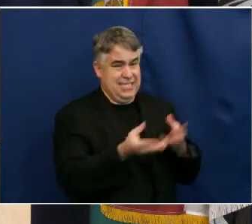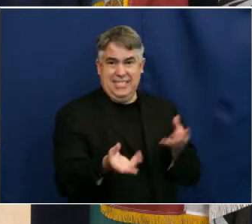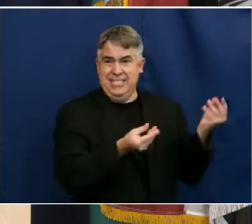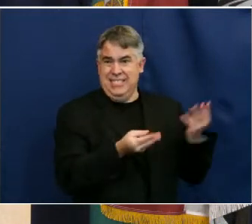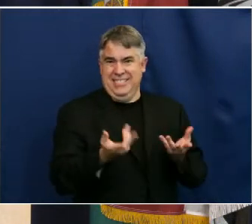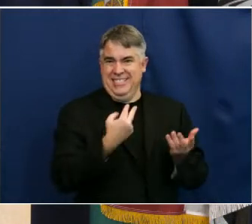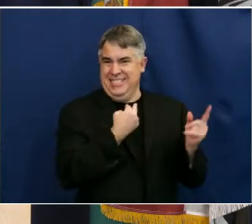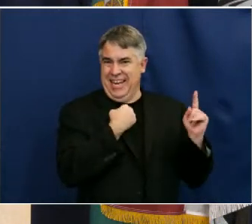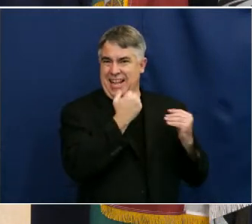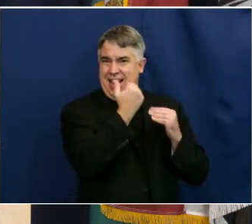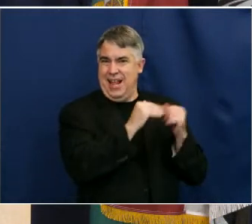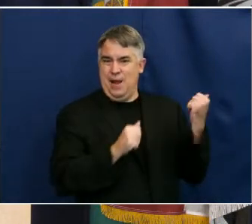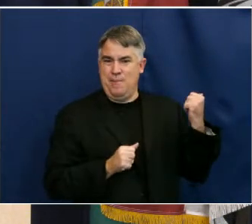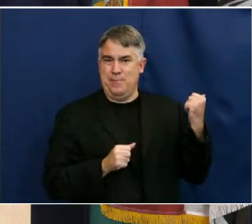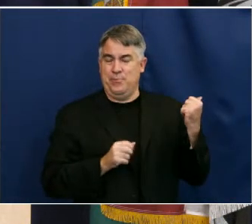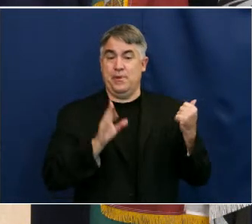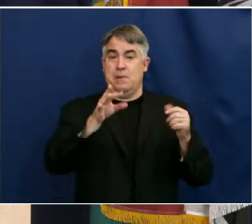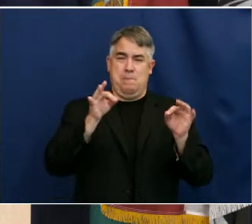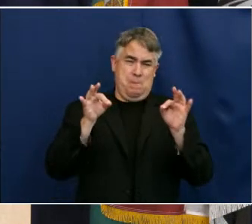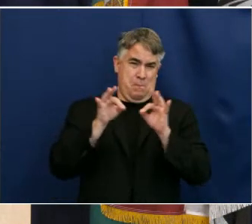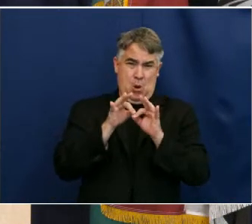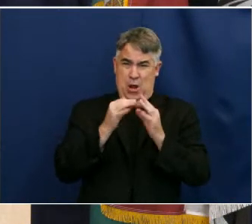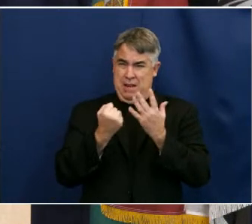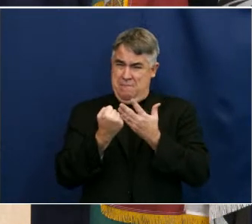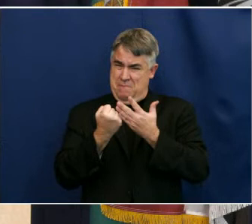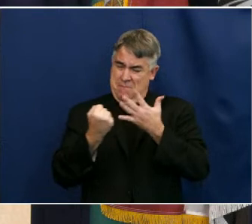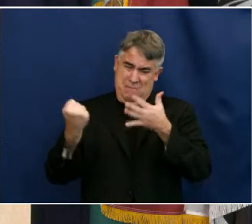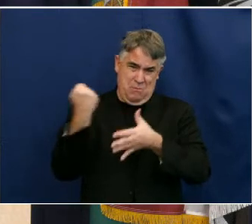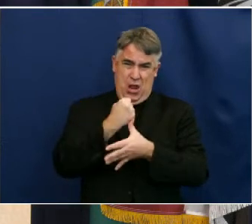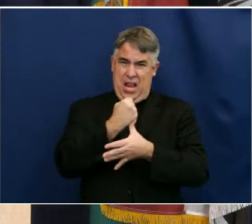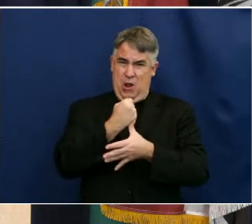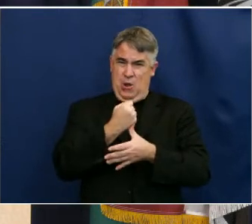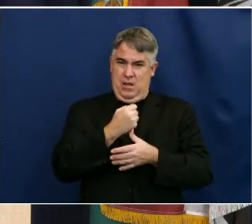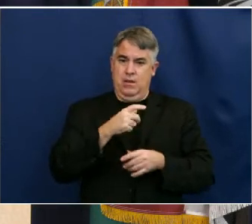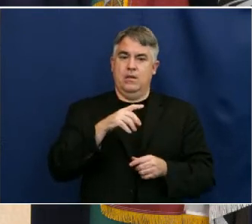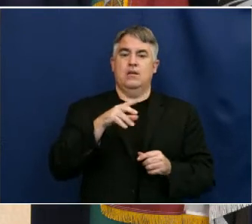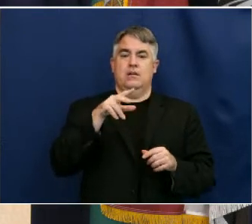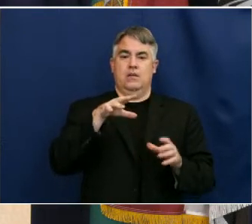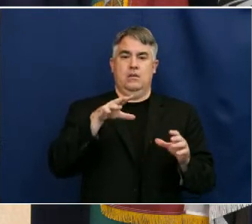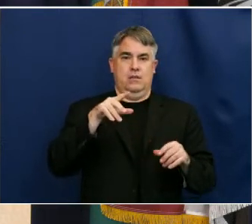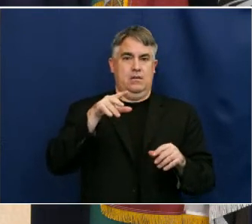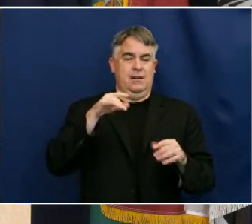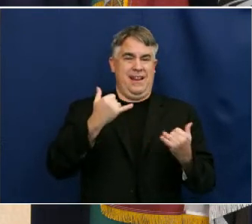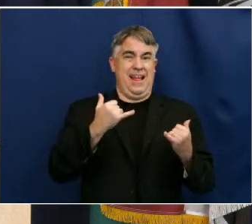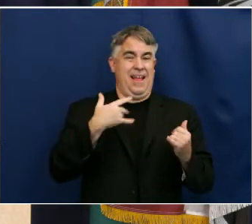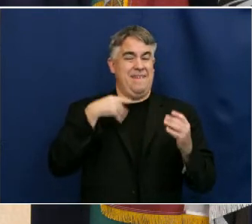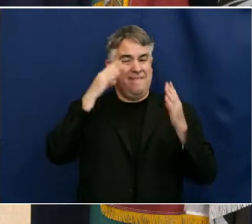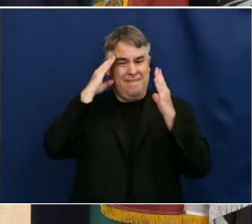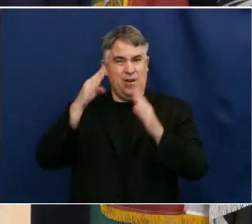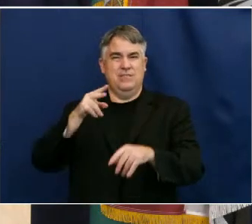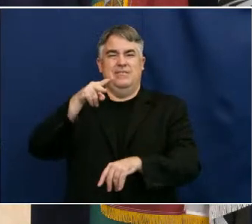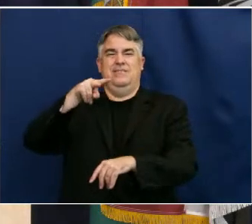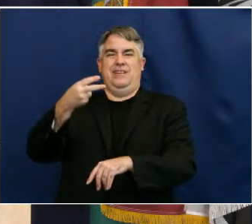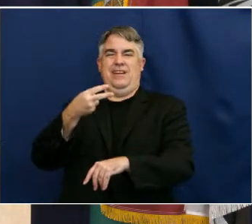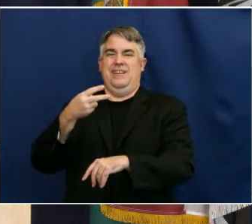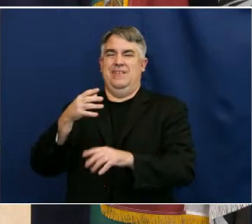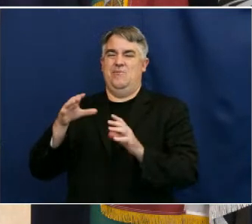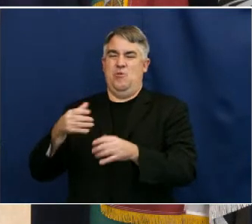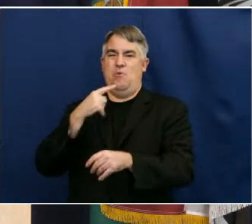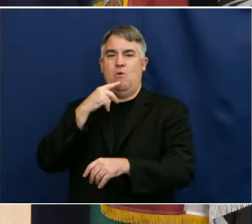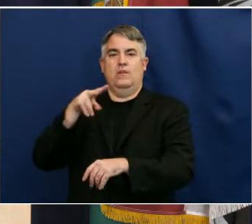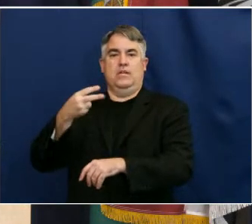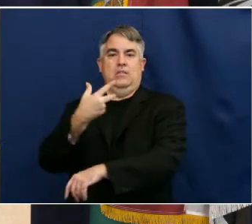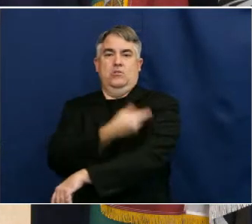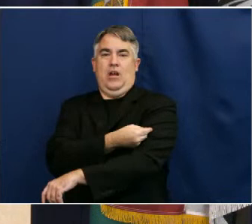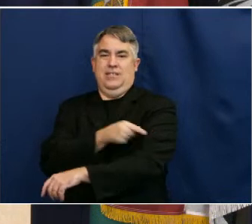dose appointments. And we are also trying to ensure that we can get as many vaccines as possible into these new tiers that have